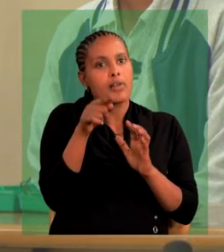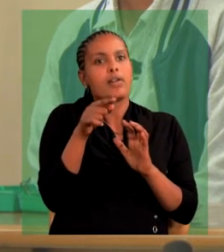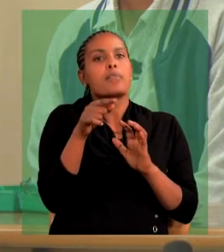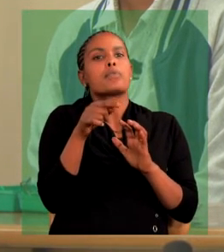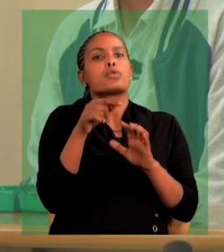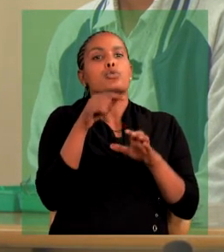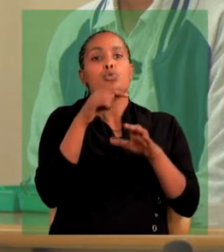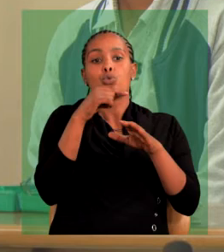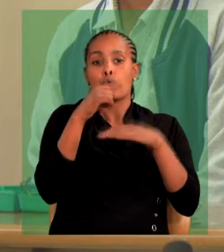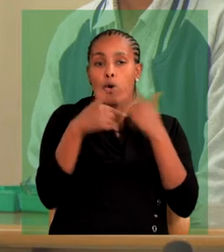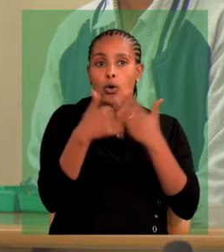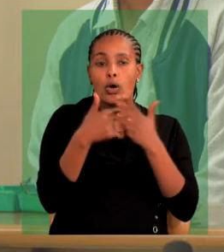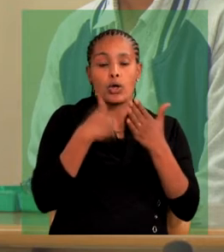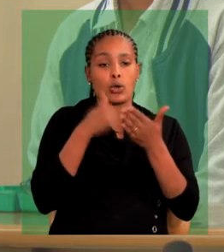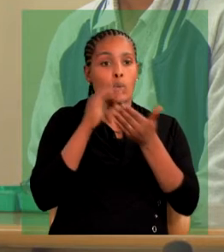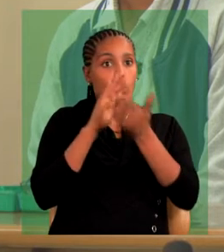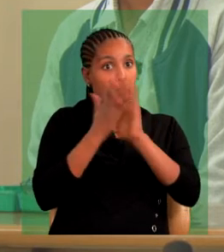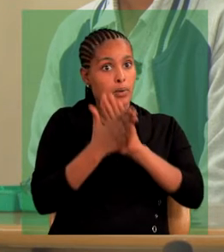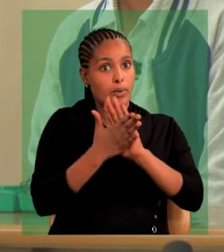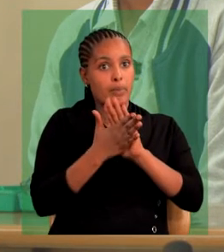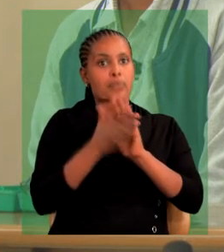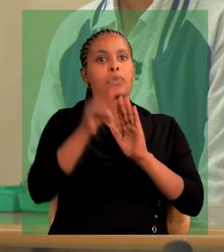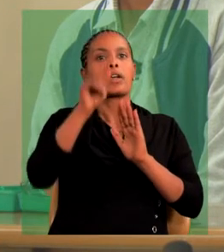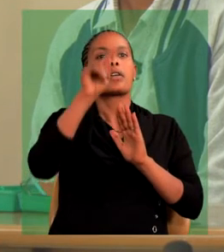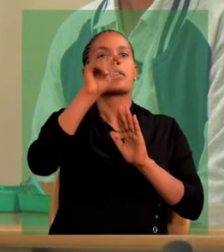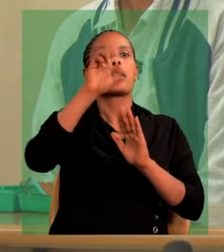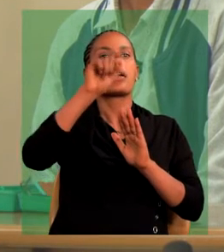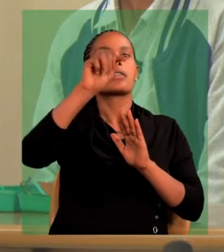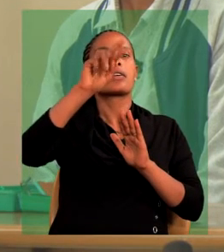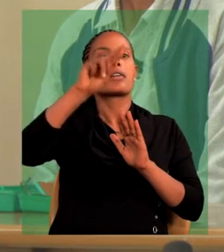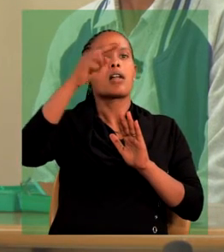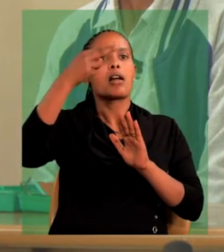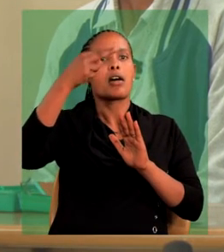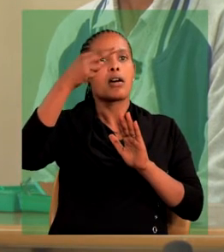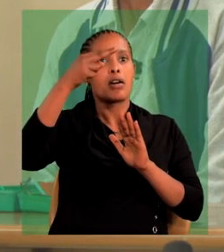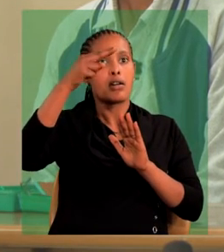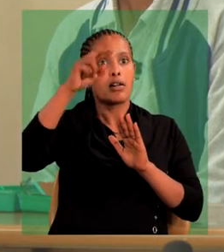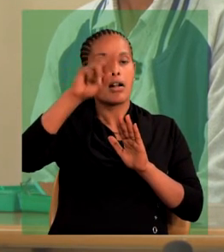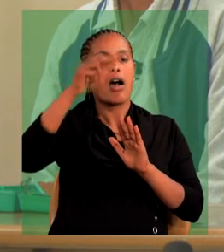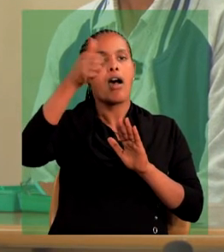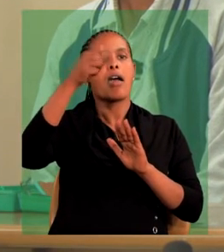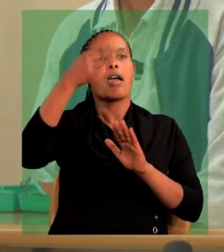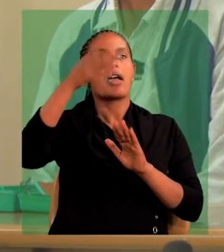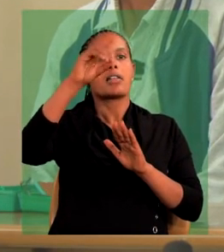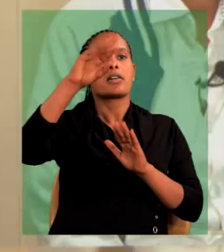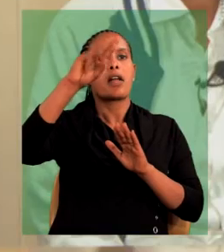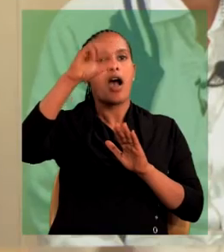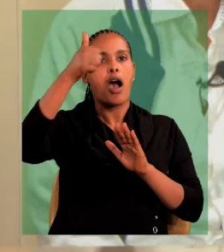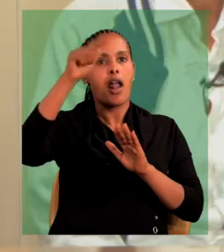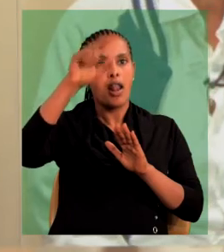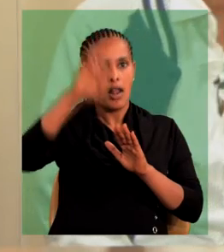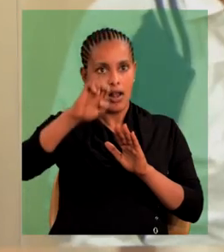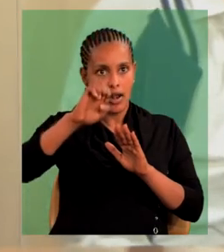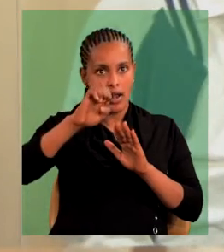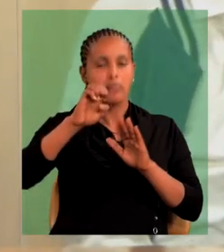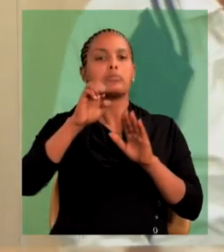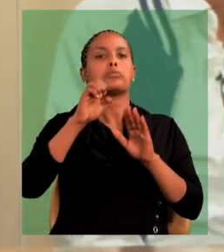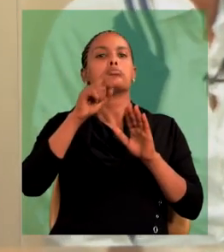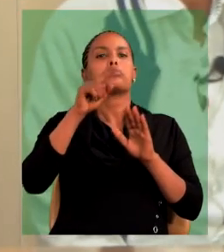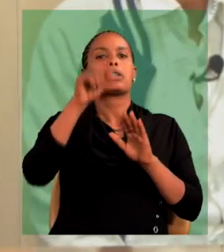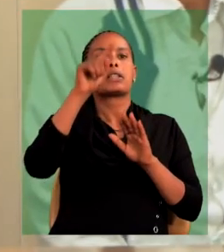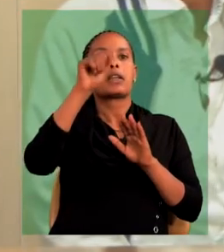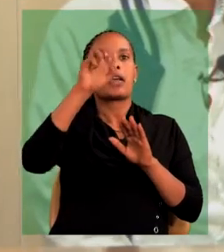So it would be tetrahedral. If you consider the electronic arrangement, it